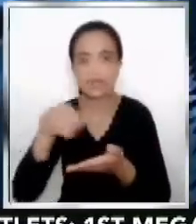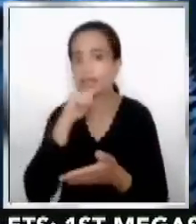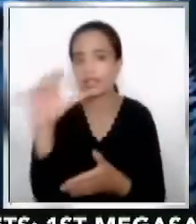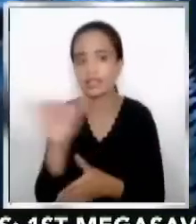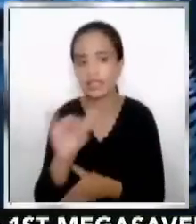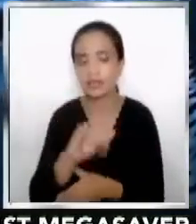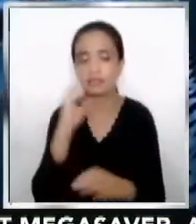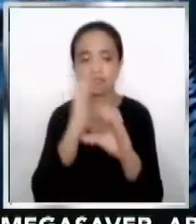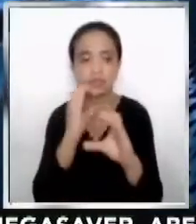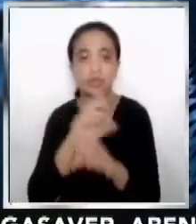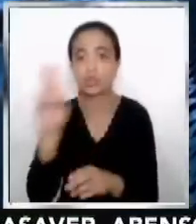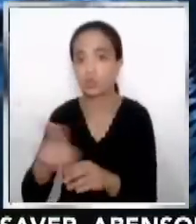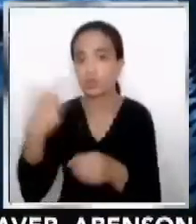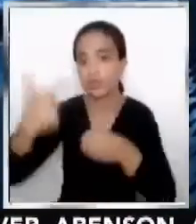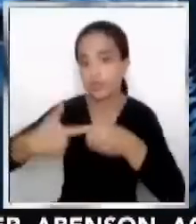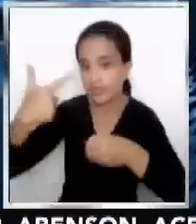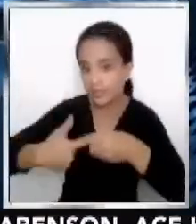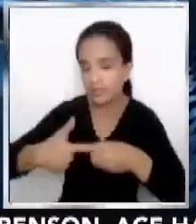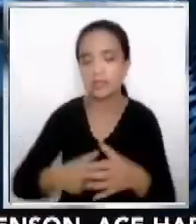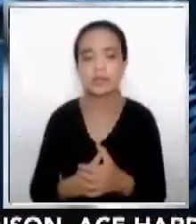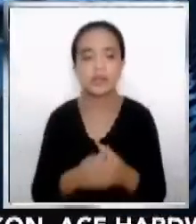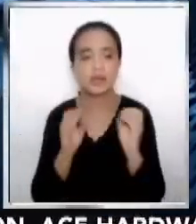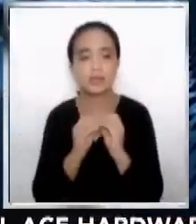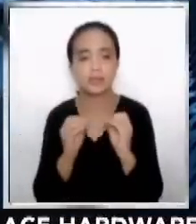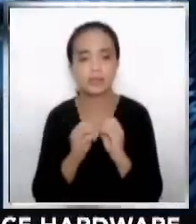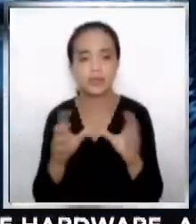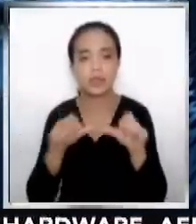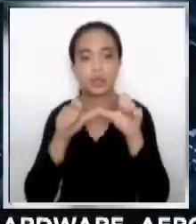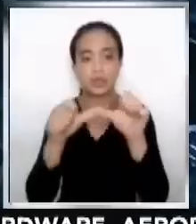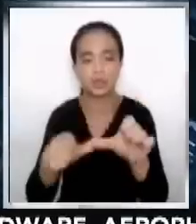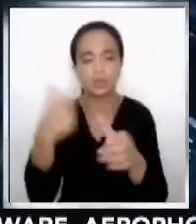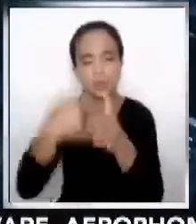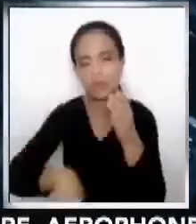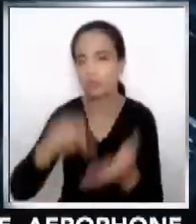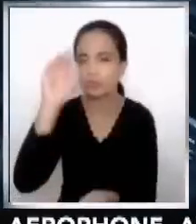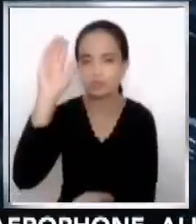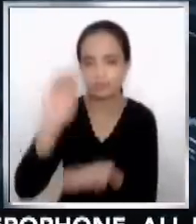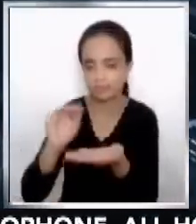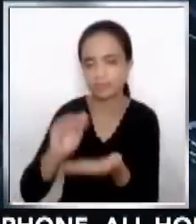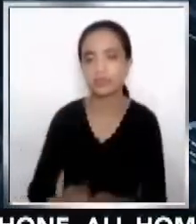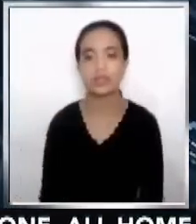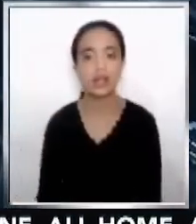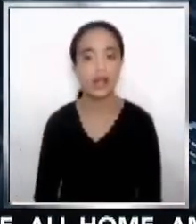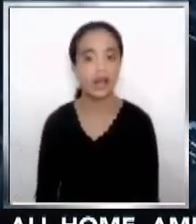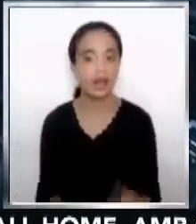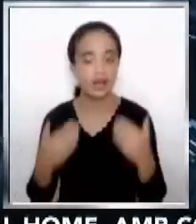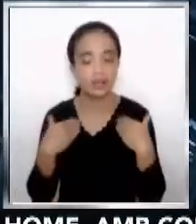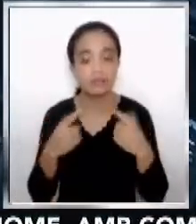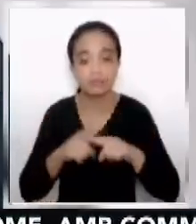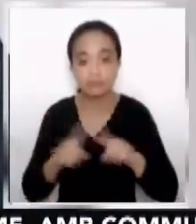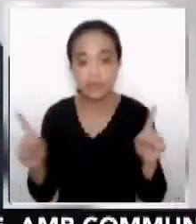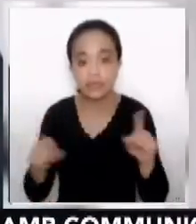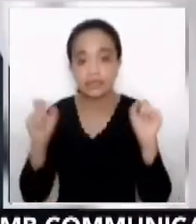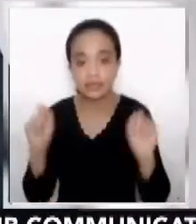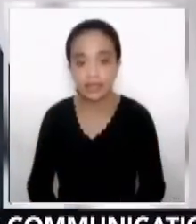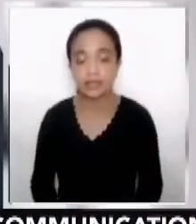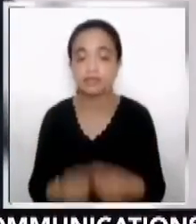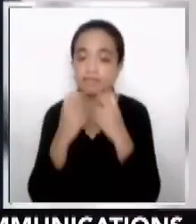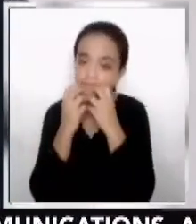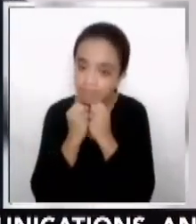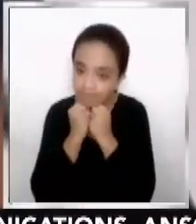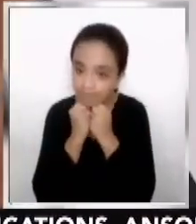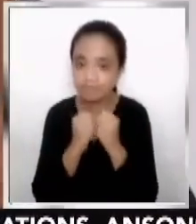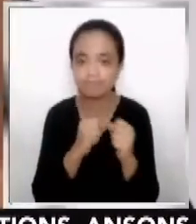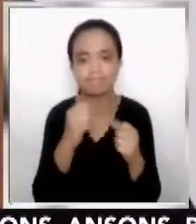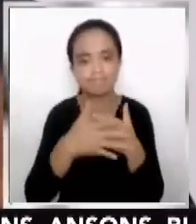gasolina mas mababa naman ang operating at maintenance cost nito electric cars have a higher initial cost however they can Actually save you money in the long term